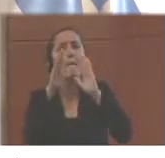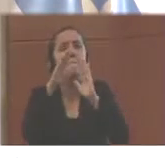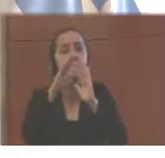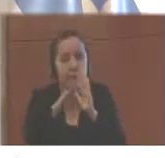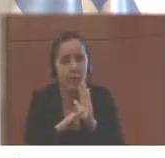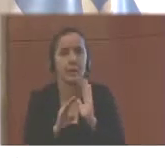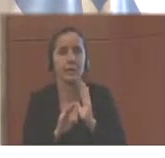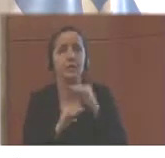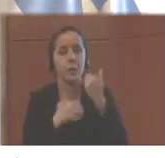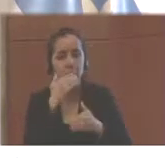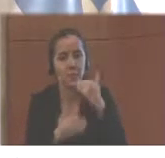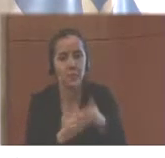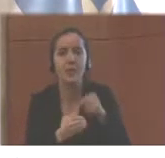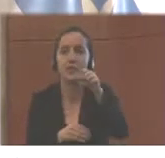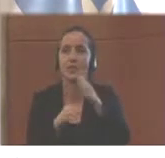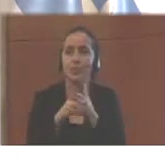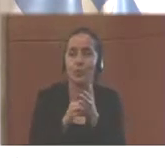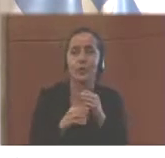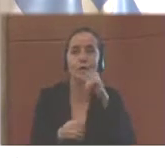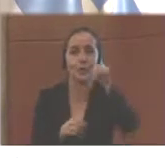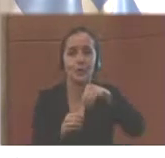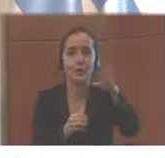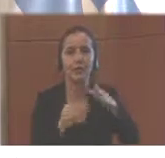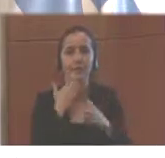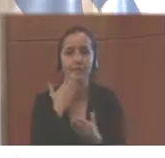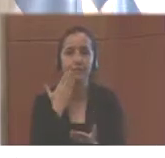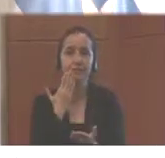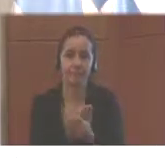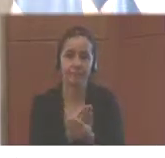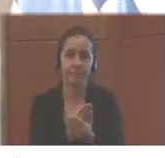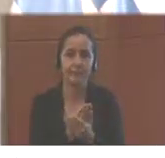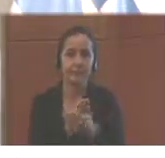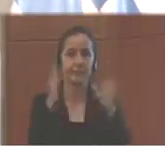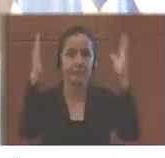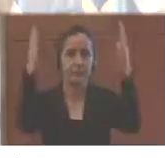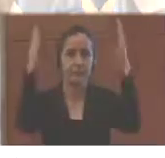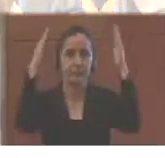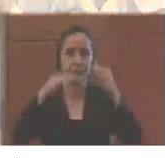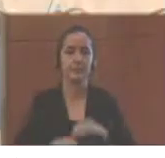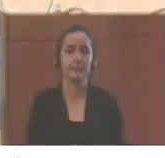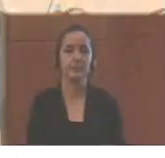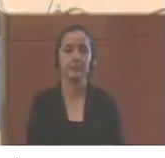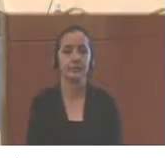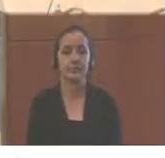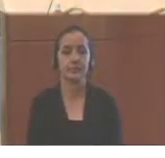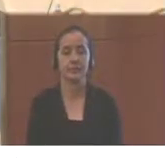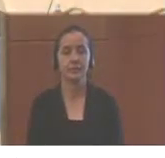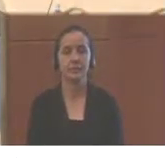disasters will affect less the most vulnerable people. Thank you.